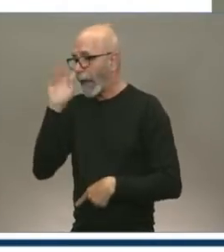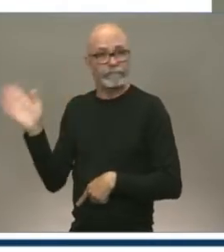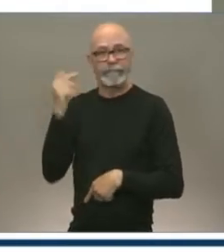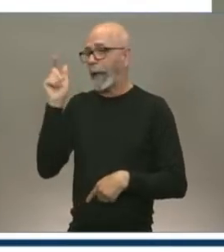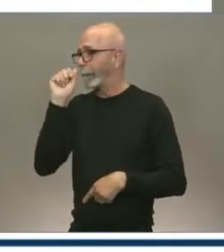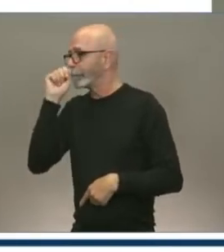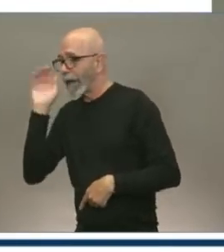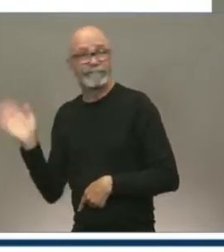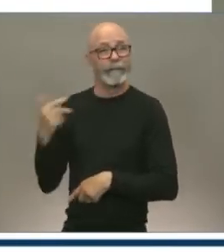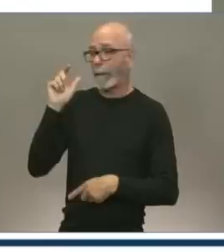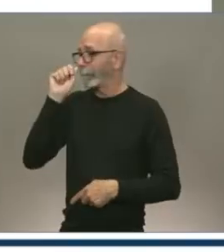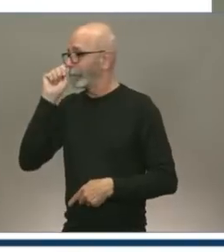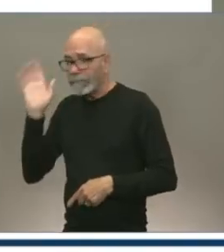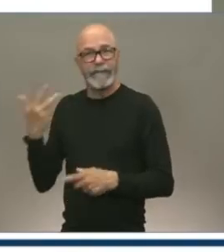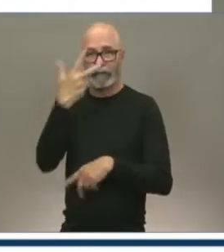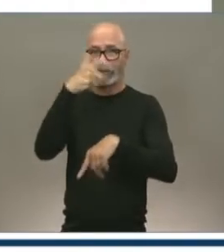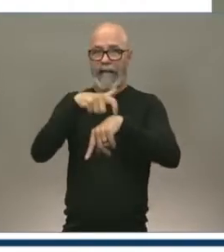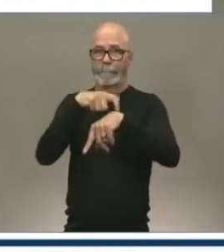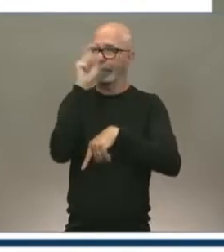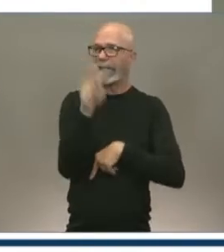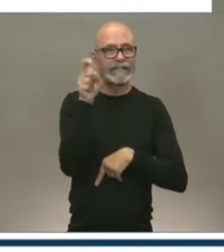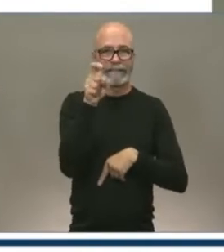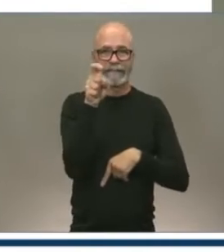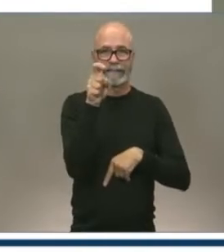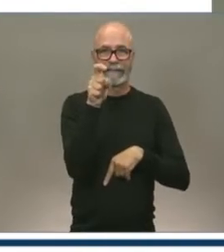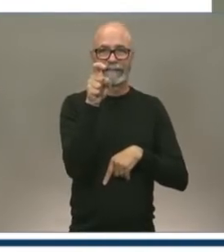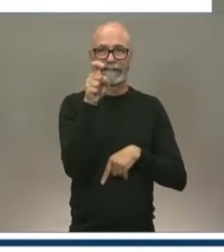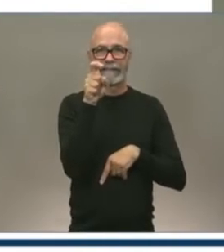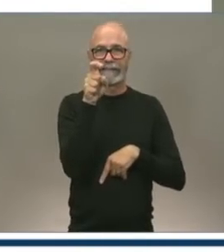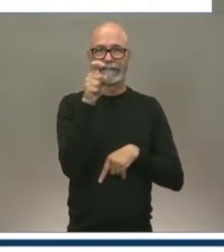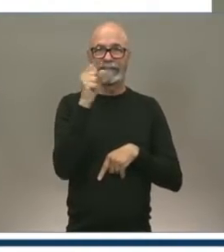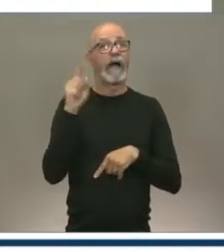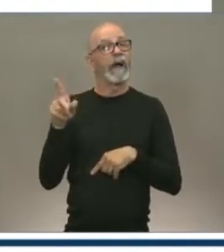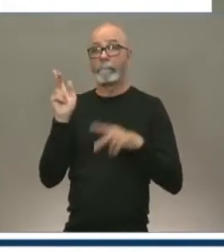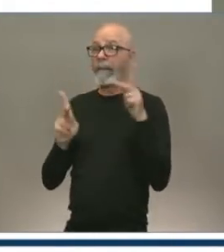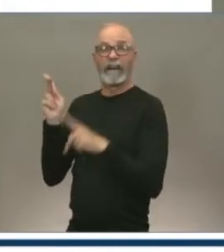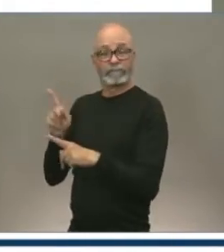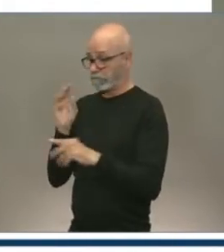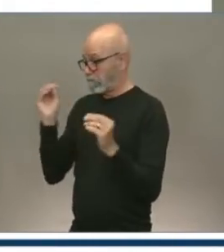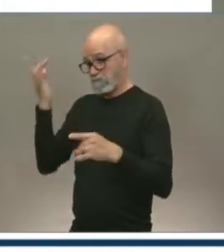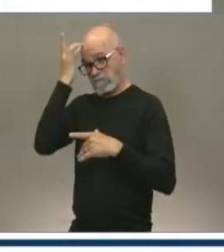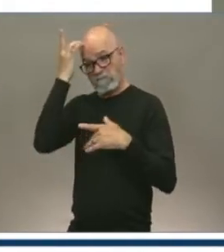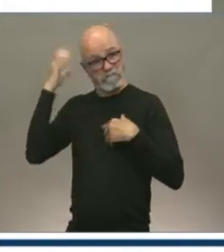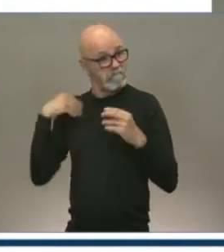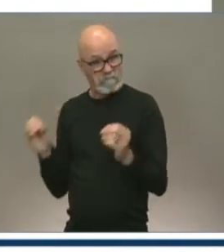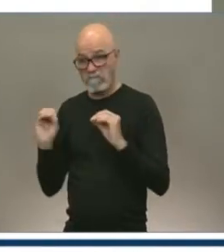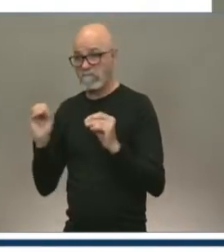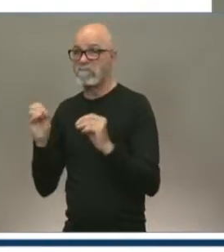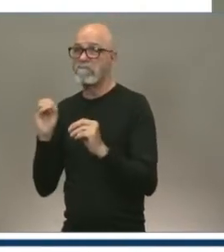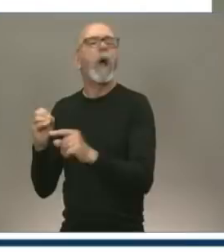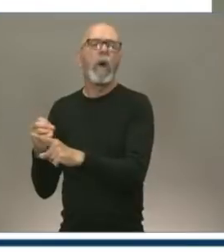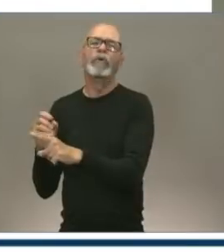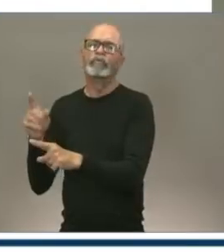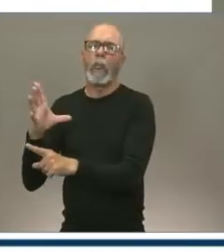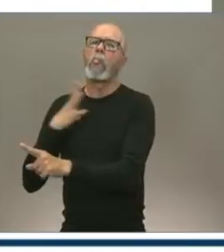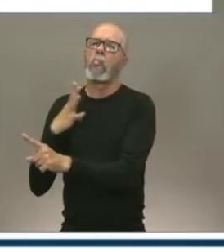we continue to encourage Nova Scotians to make asymptomatic testing a regular part of how they live safely with